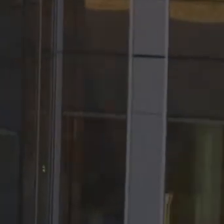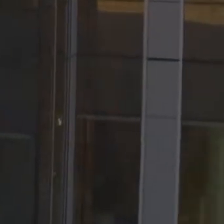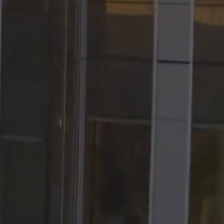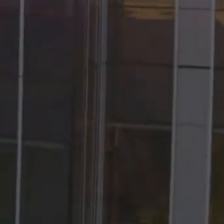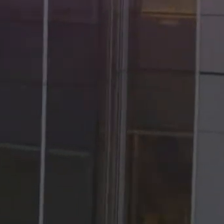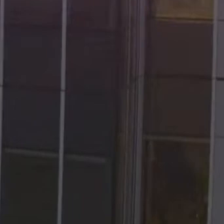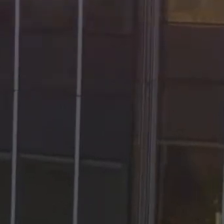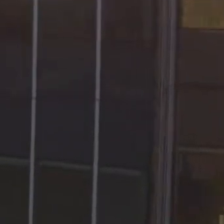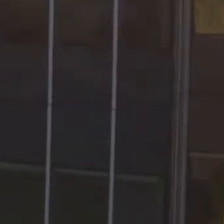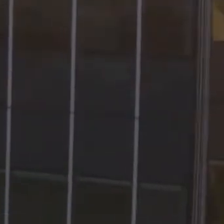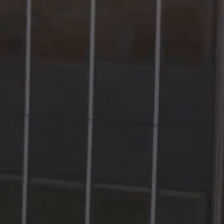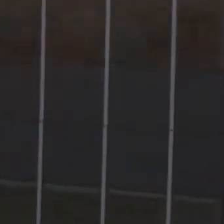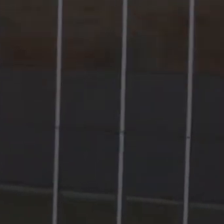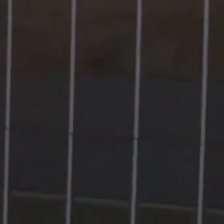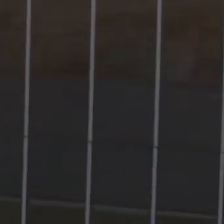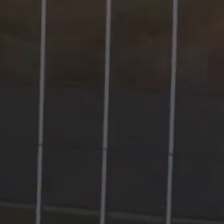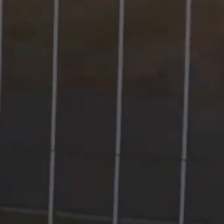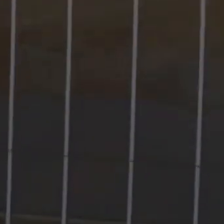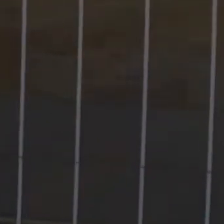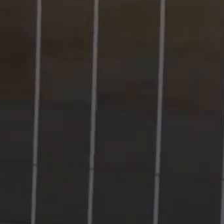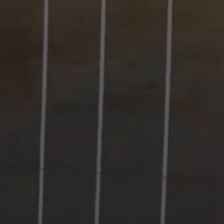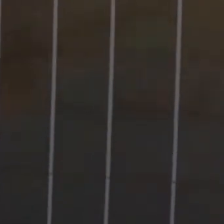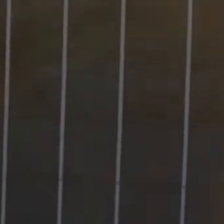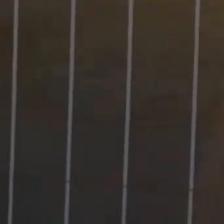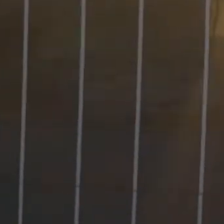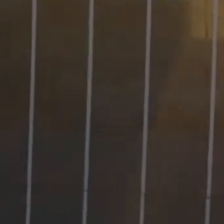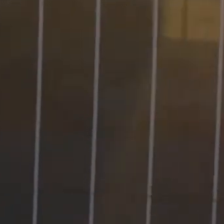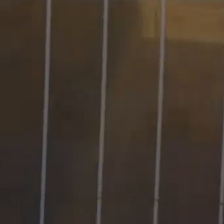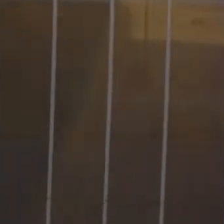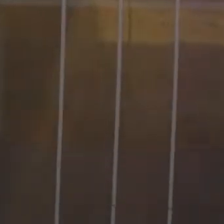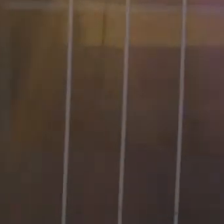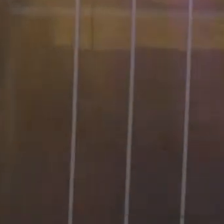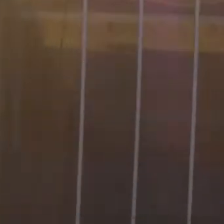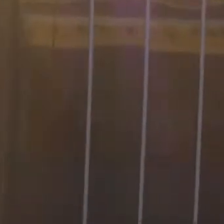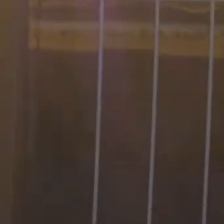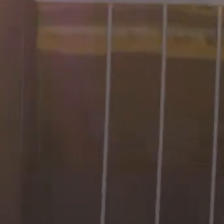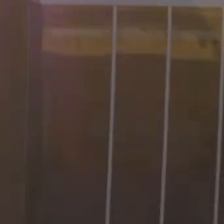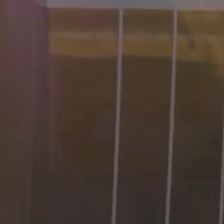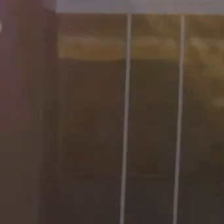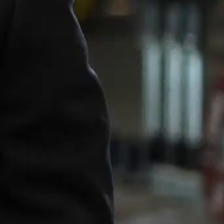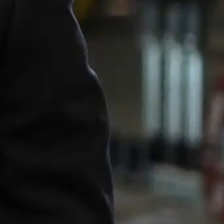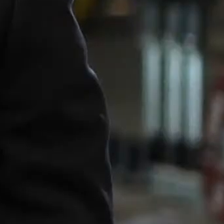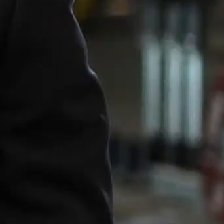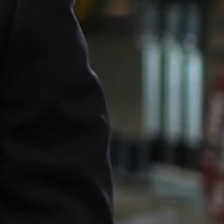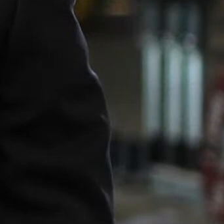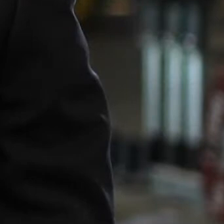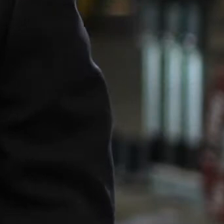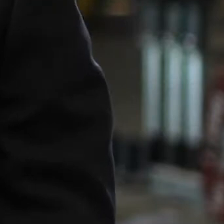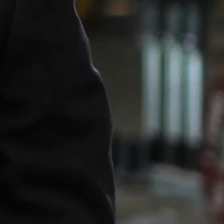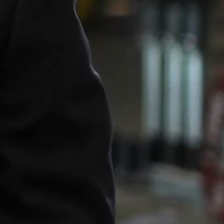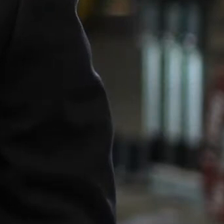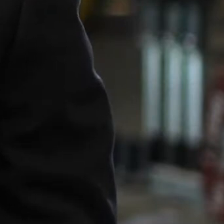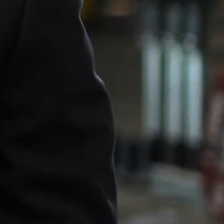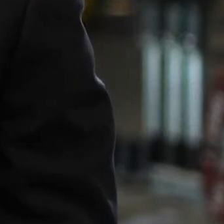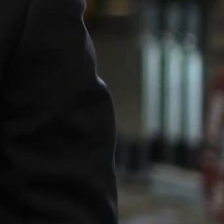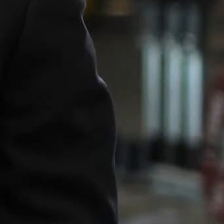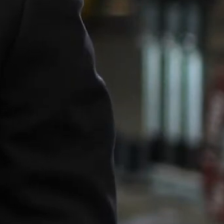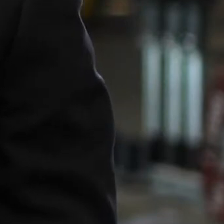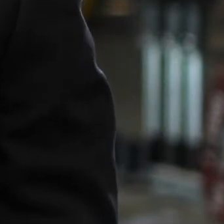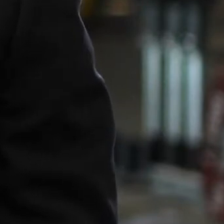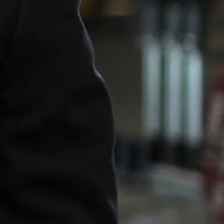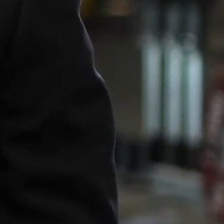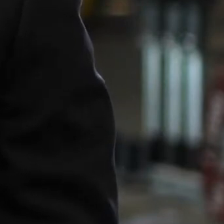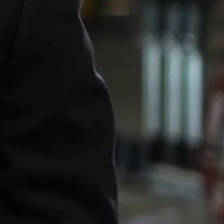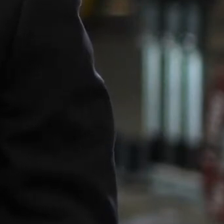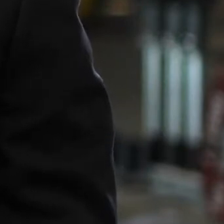as the three other projects in the community is important because it will allow us to bring people from far and